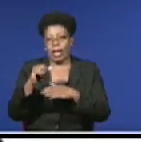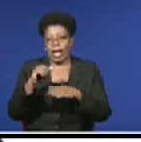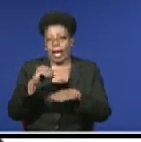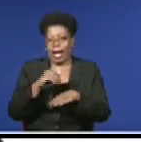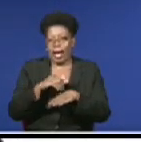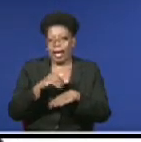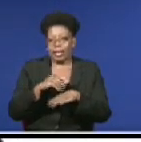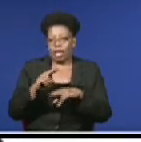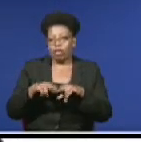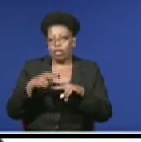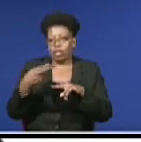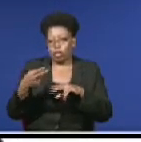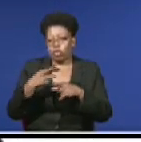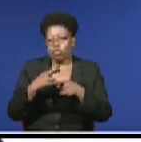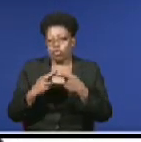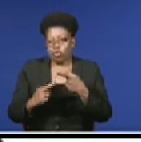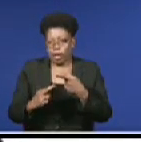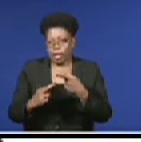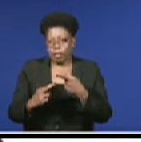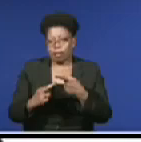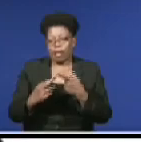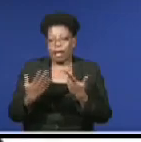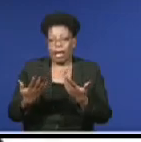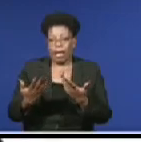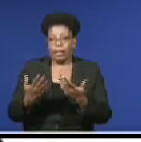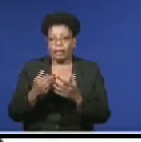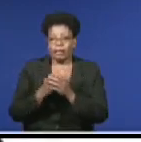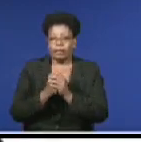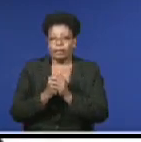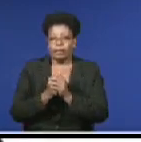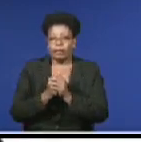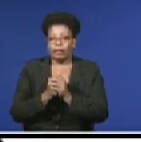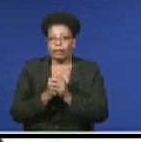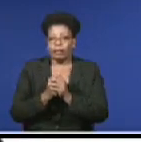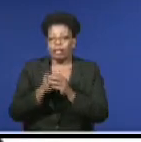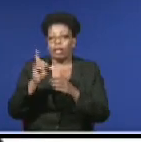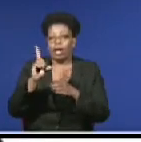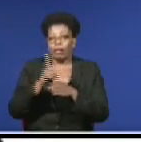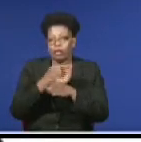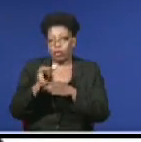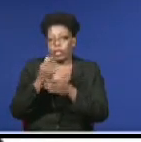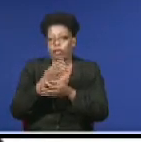significantly reduced rate, in some instances duty-free.